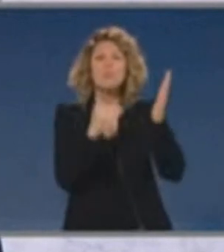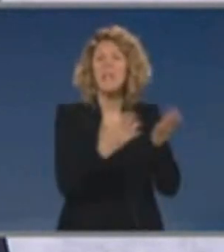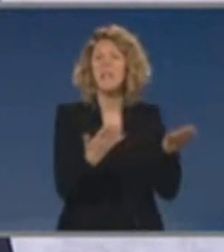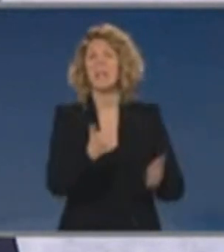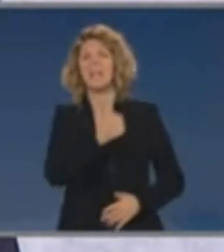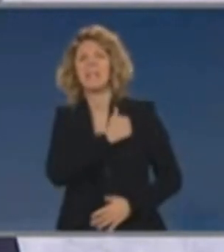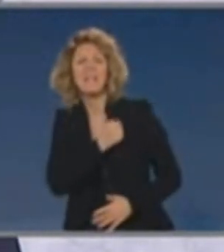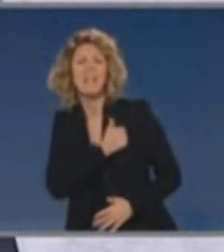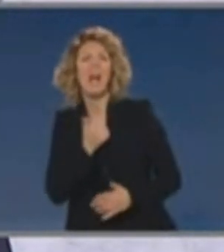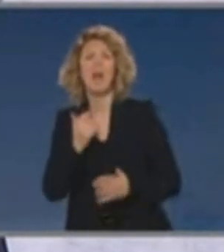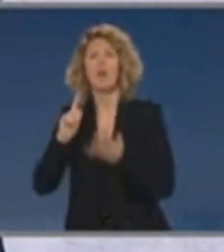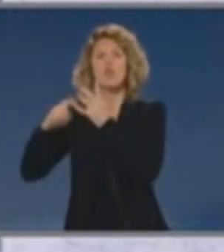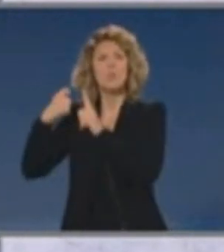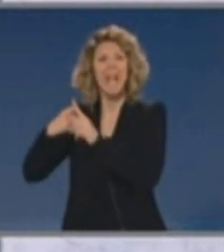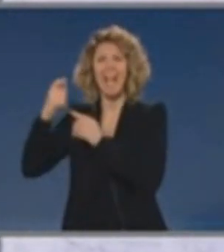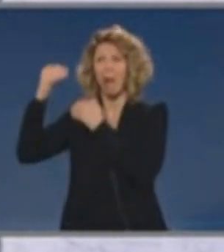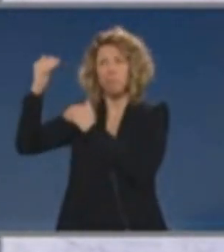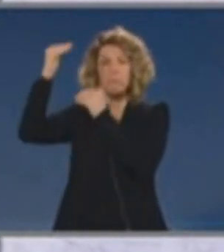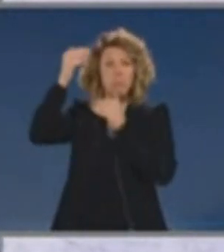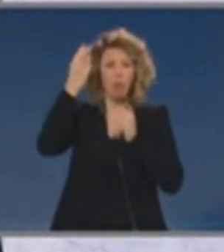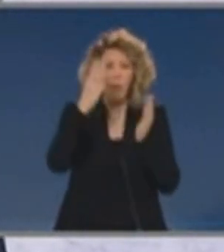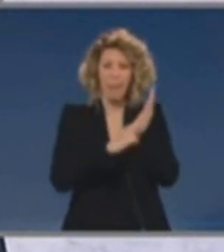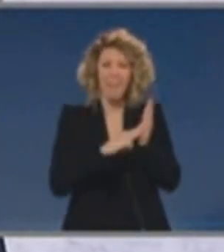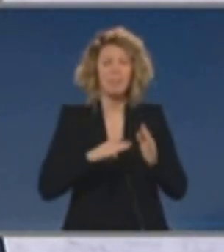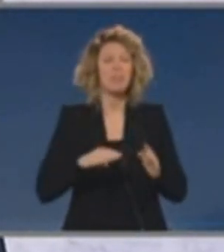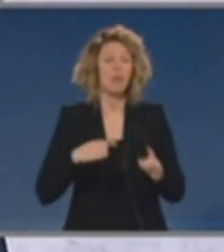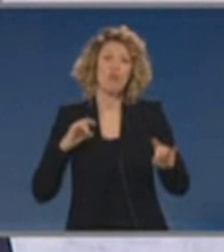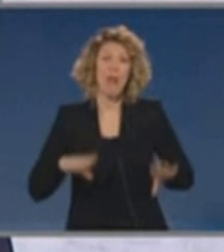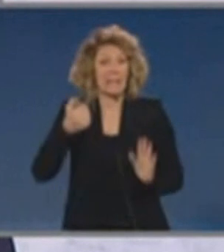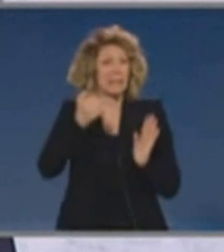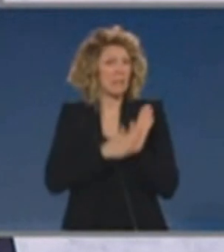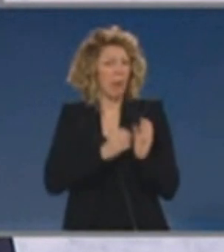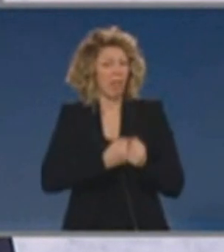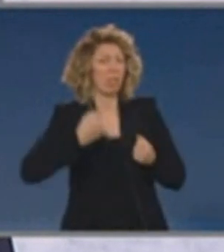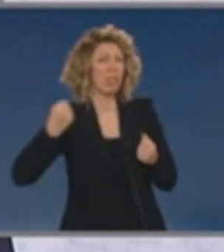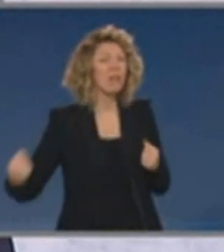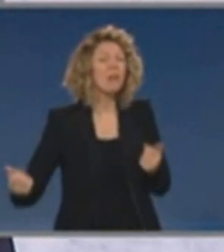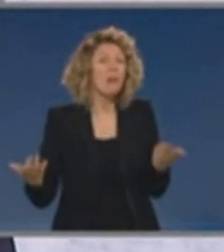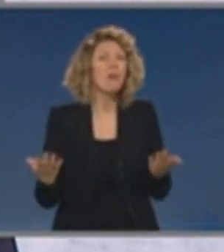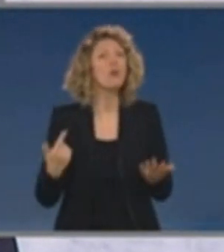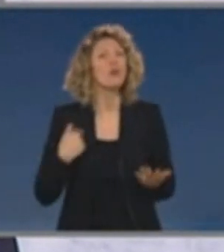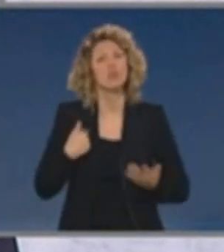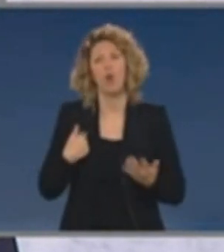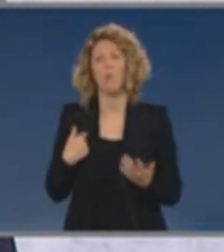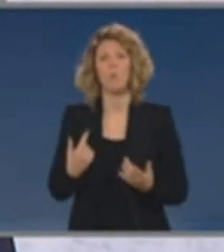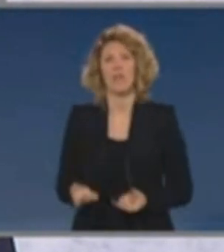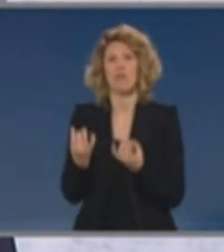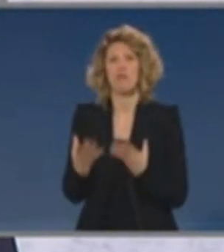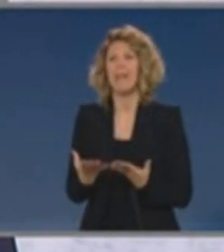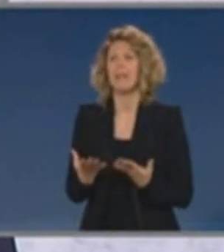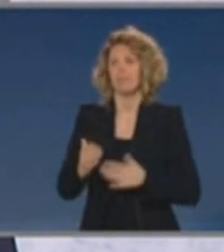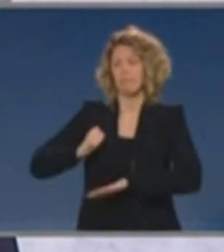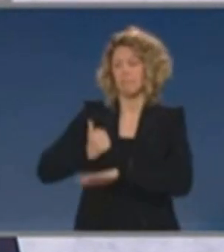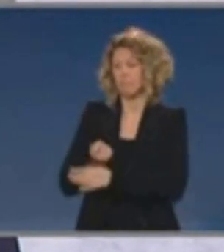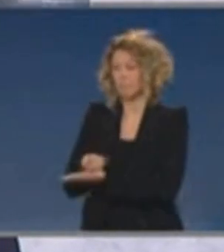Canada or the United Kingdom or other places. We knew that this would hit hard and it would hit long. And so we took the early step to put